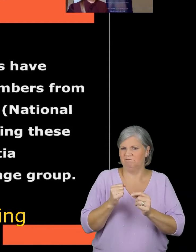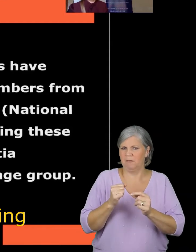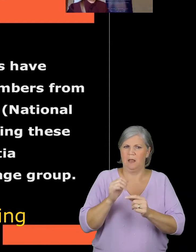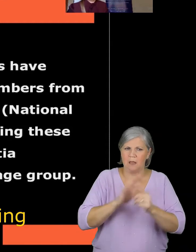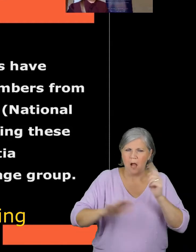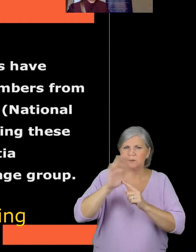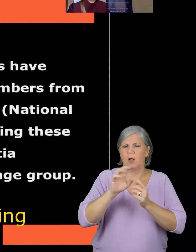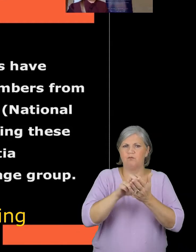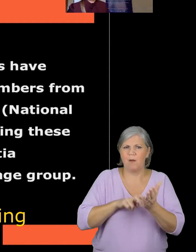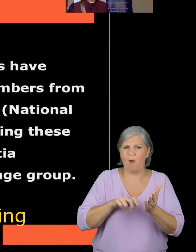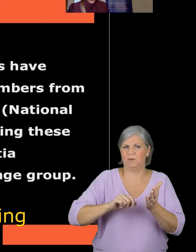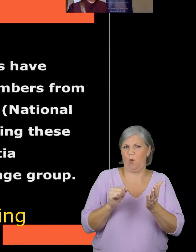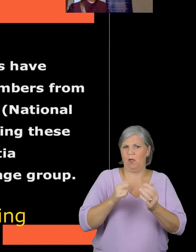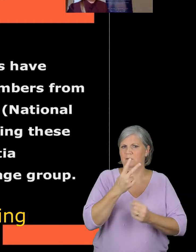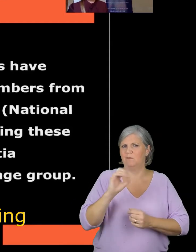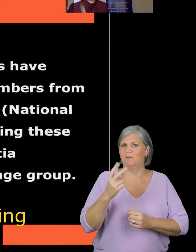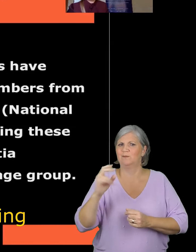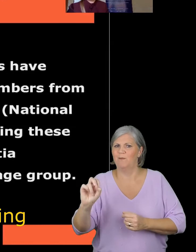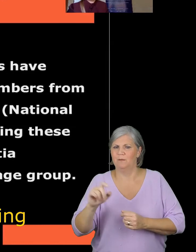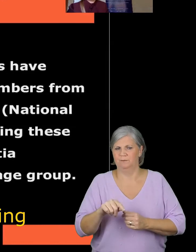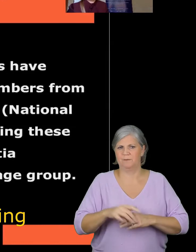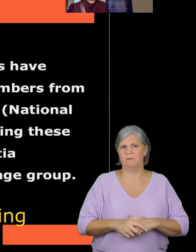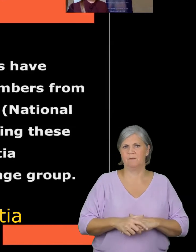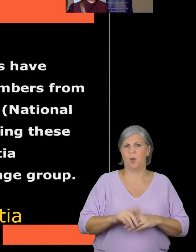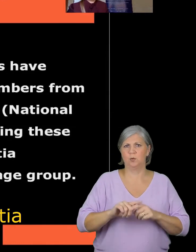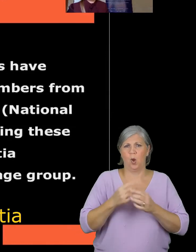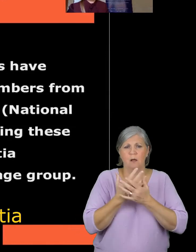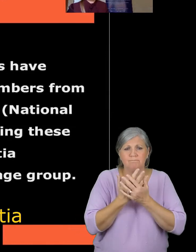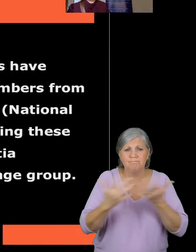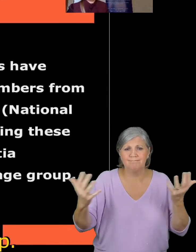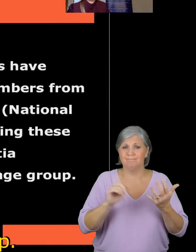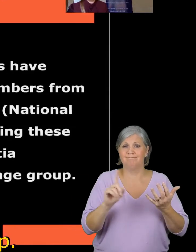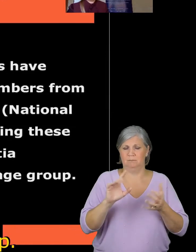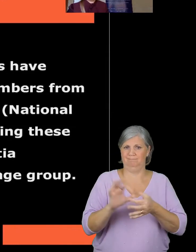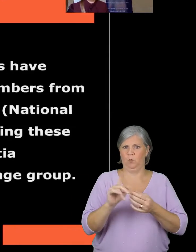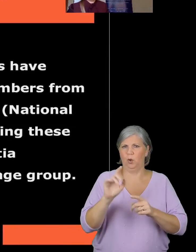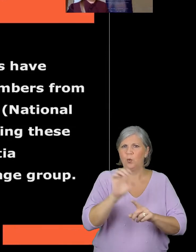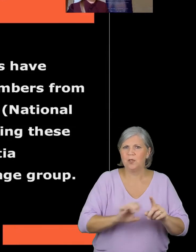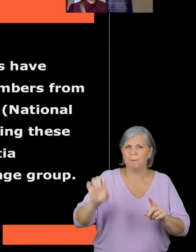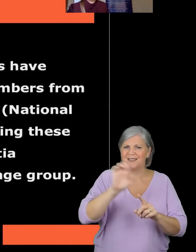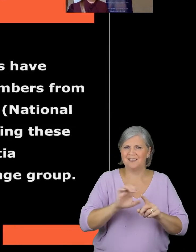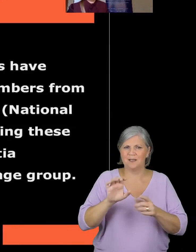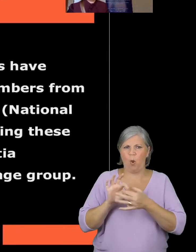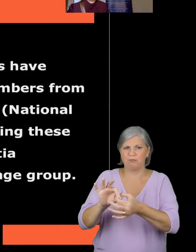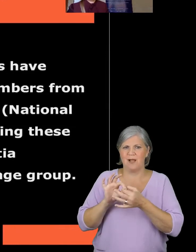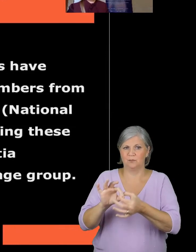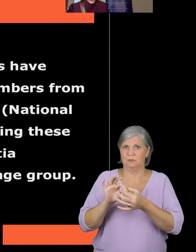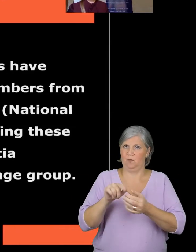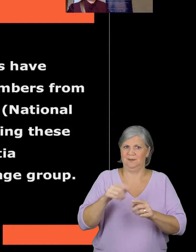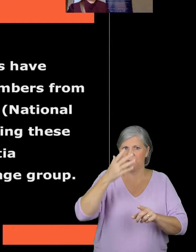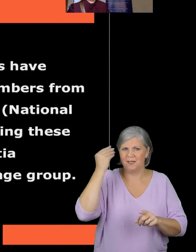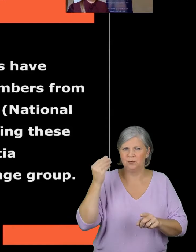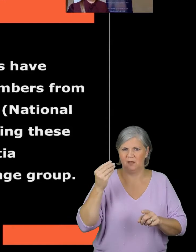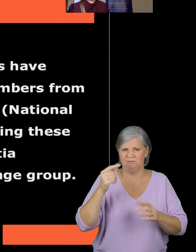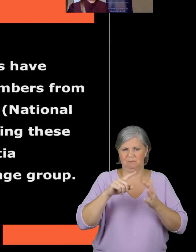Scotland and multiplying these with the European Collaboration on Dementia Eurocode prevalence rates